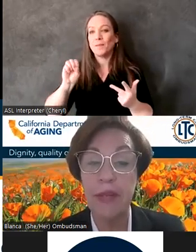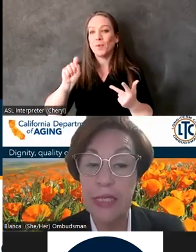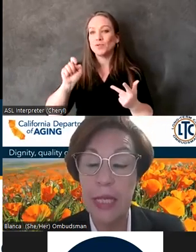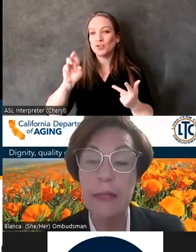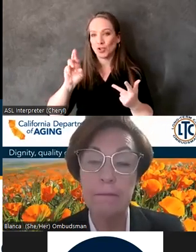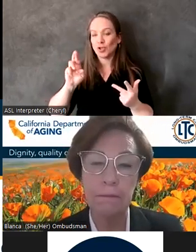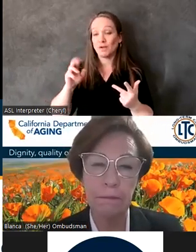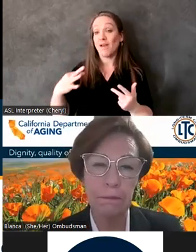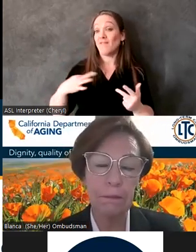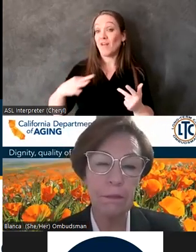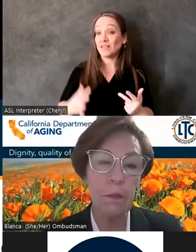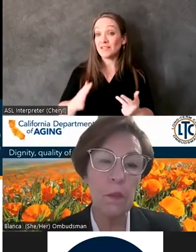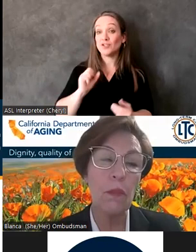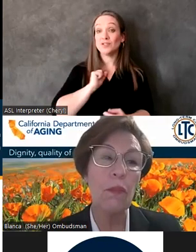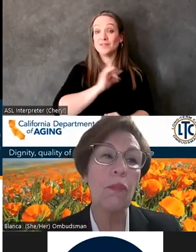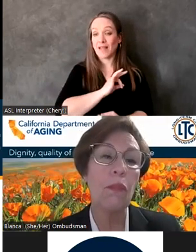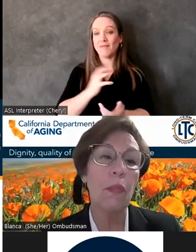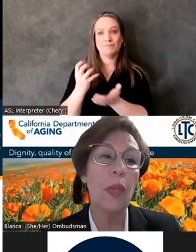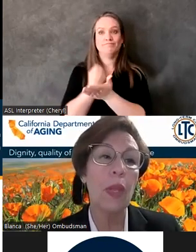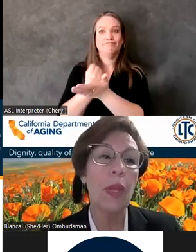staff. Next slide.